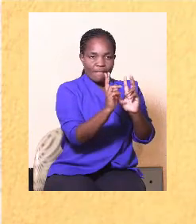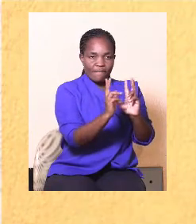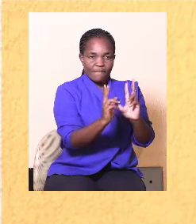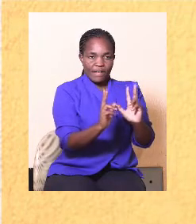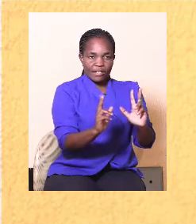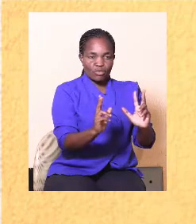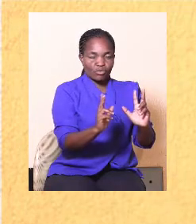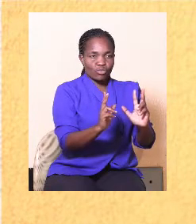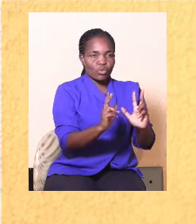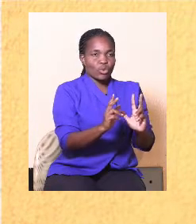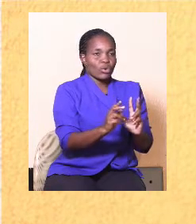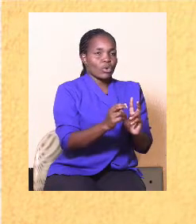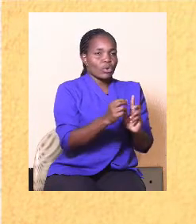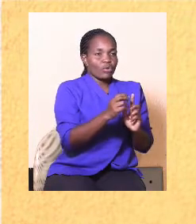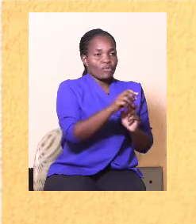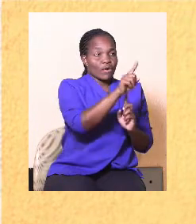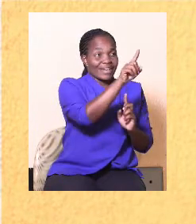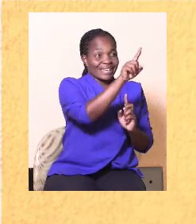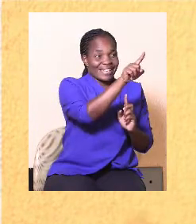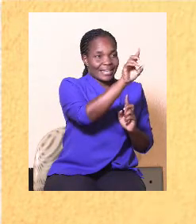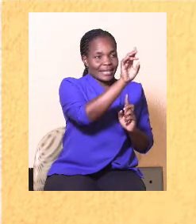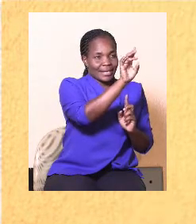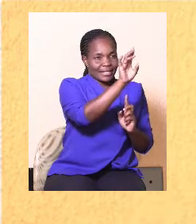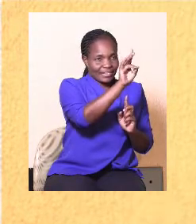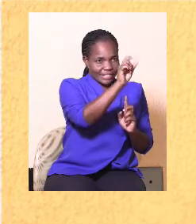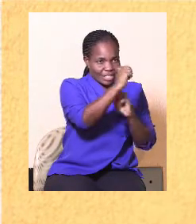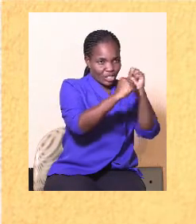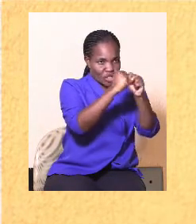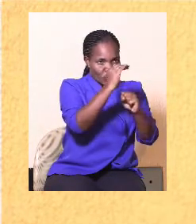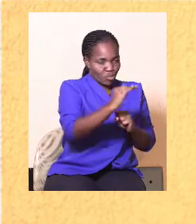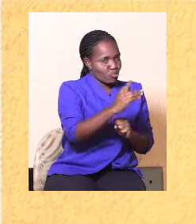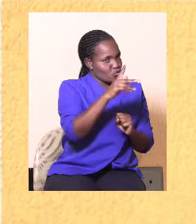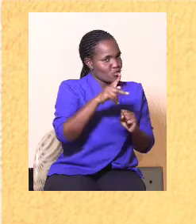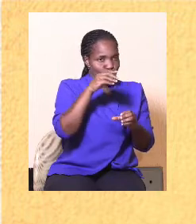are below 18 don't qualify. People who are 60 and above don't qualify.